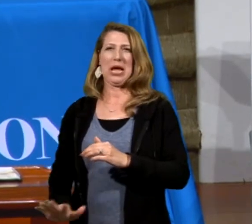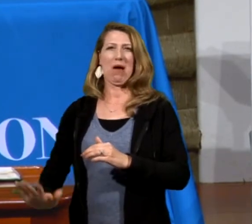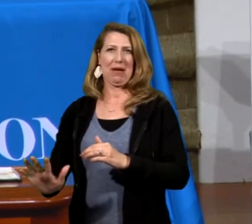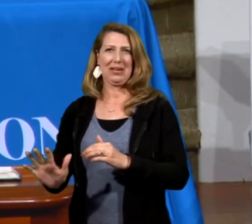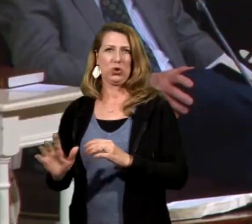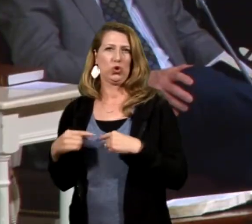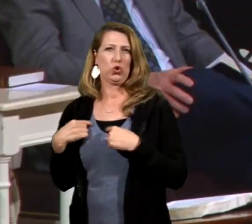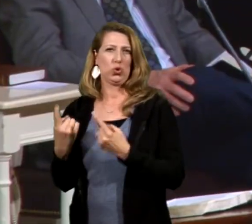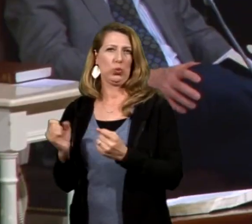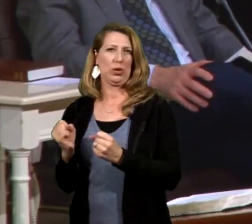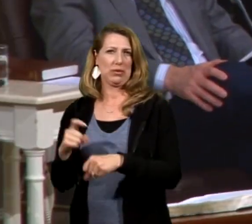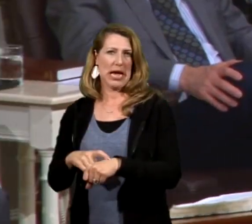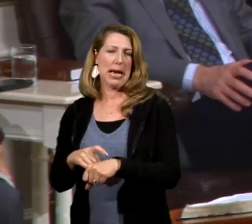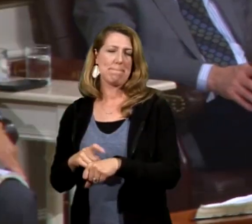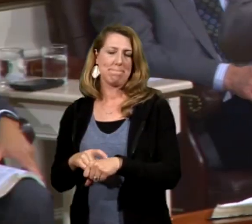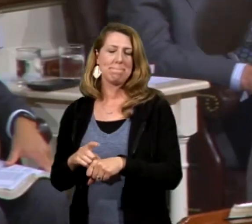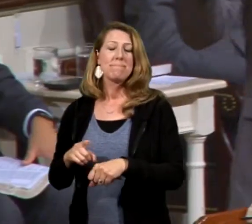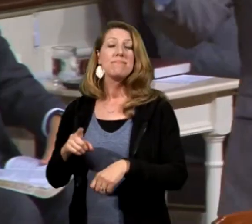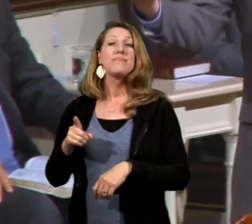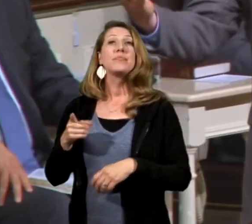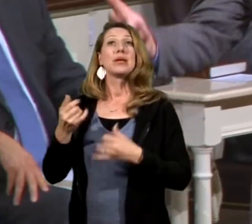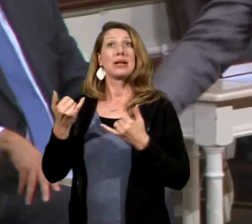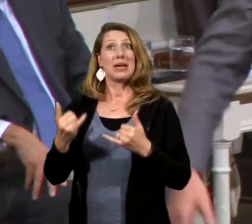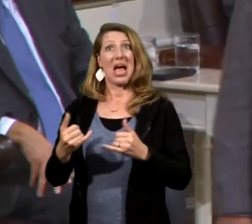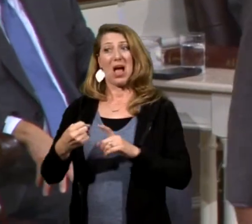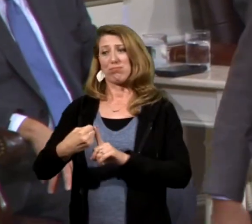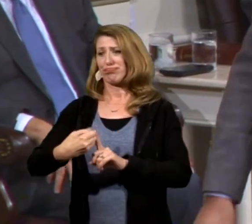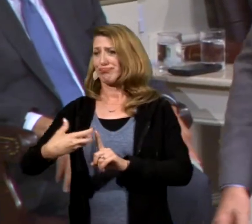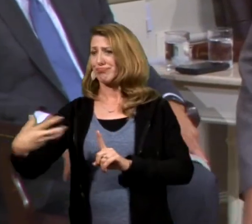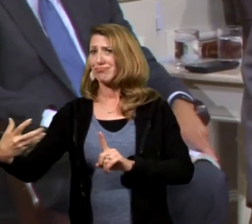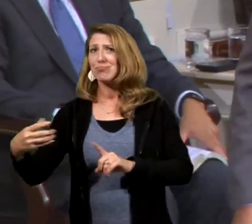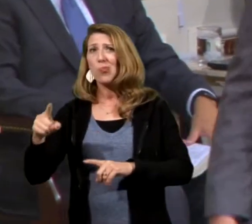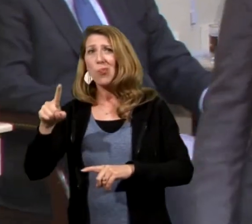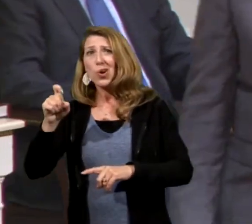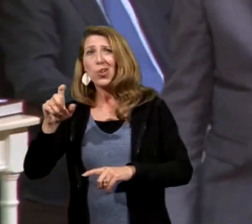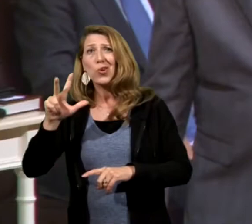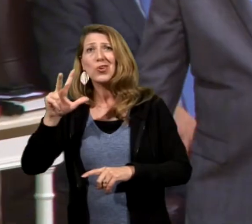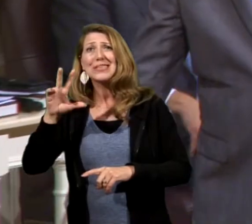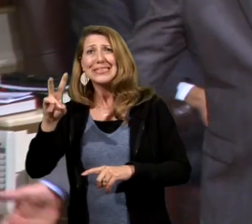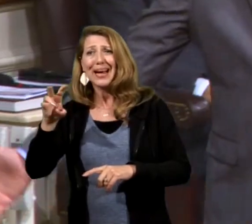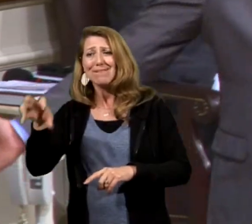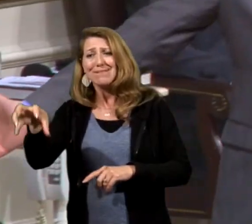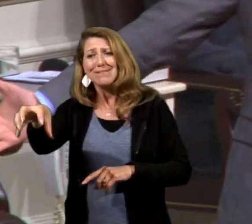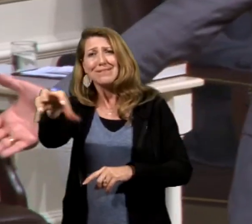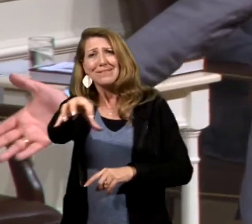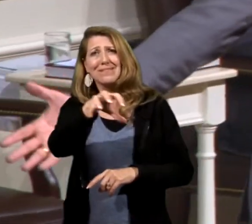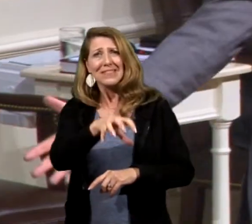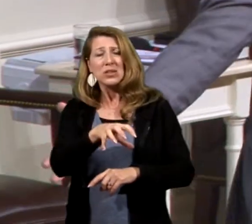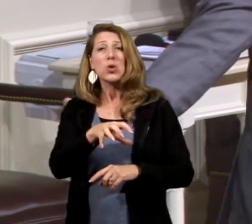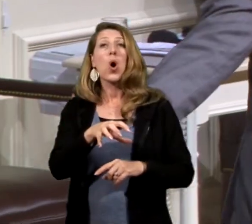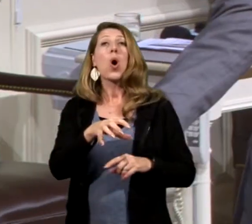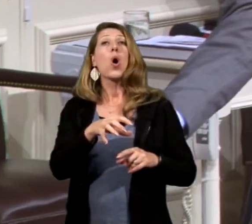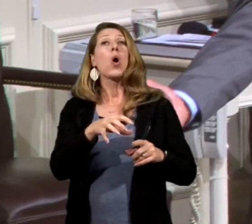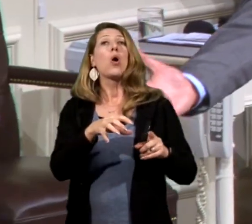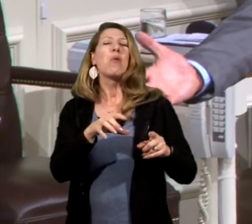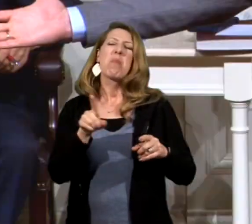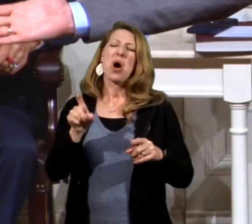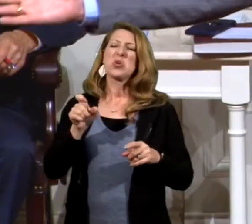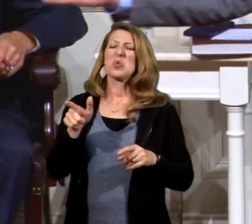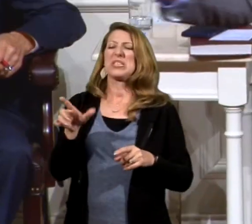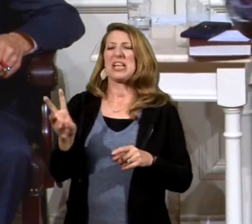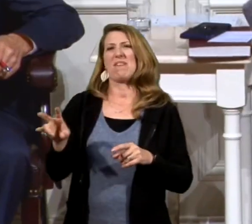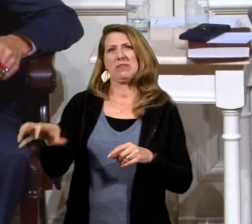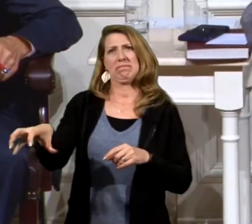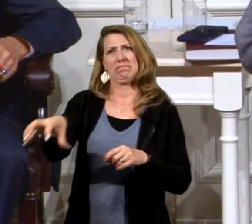there. And he has now expanded the kingdom to 137 provinces, and he invites, or 127 provinces,